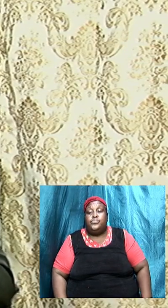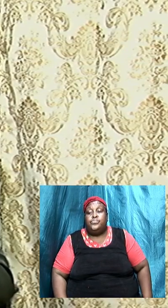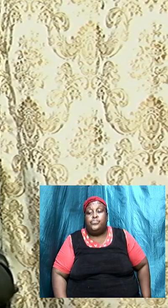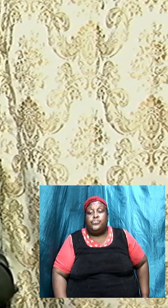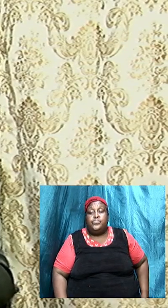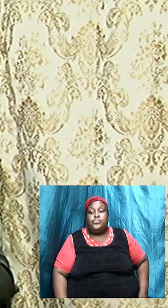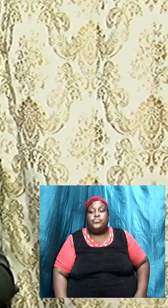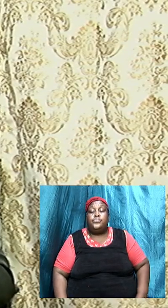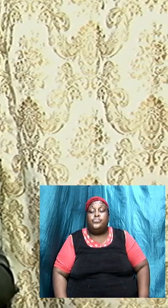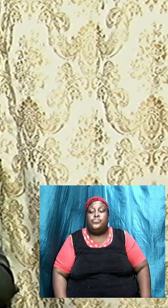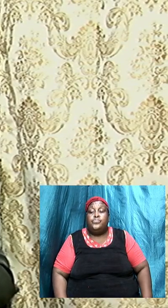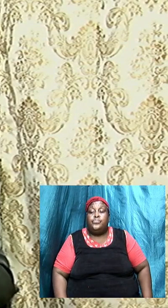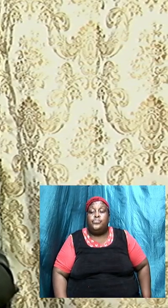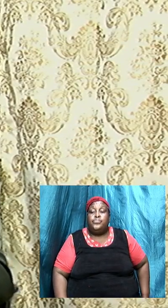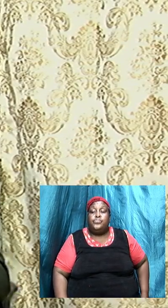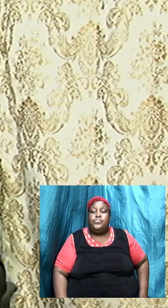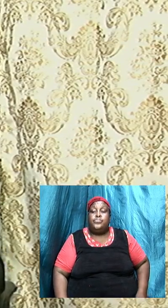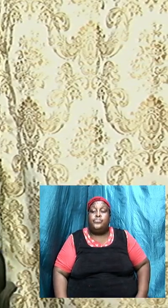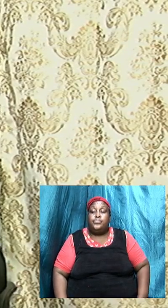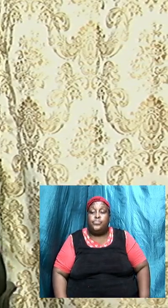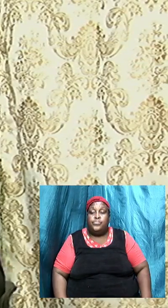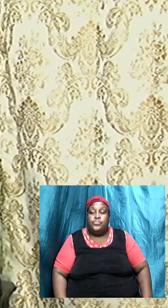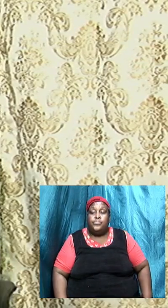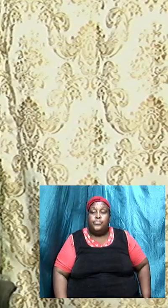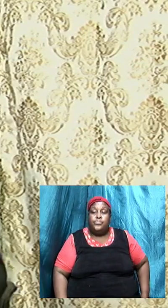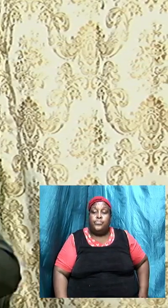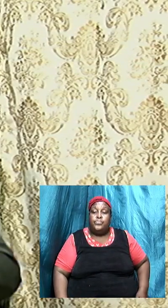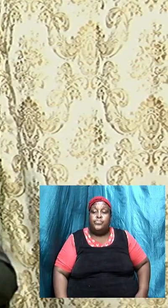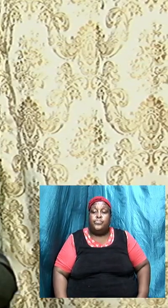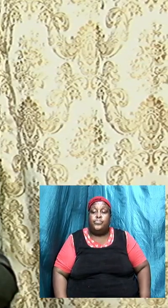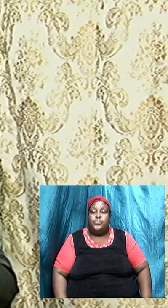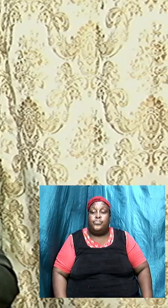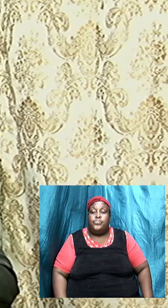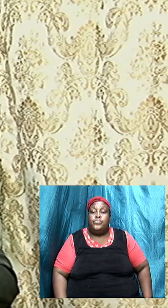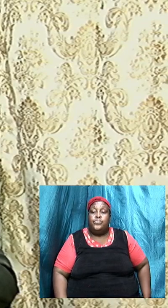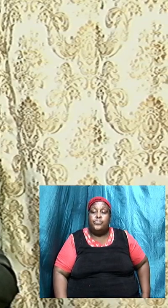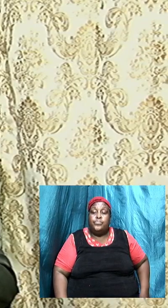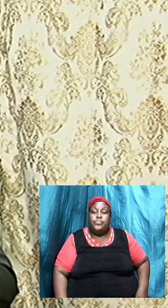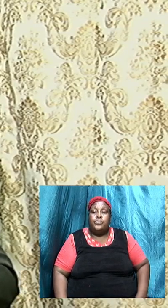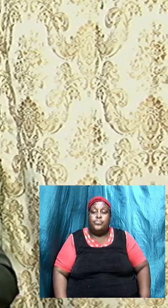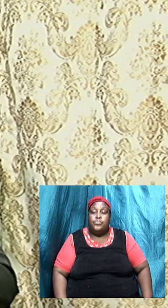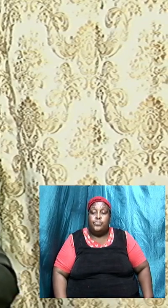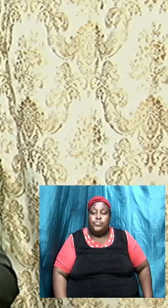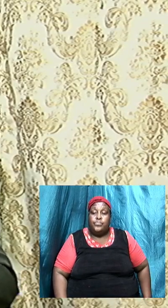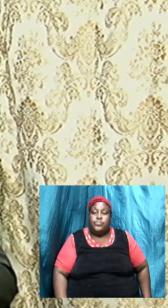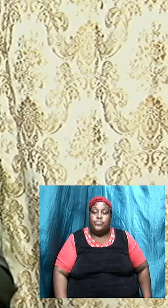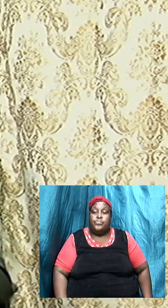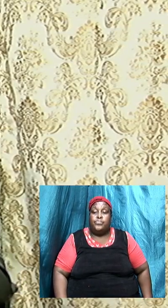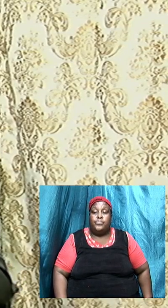16. We read it already, but let us read it another time.